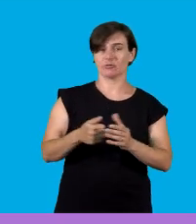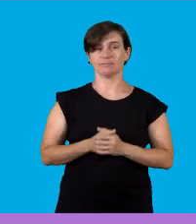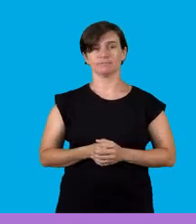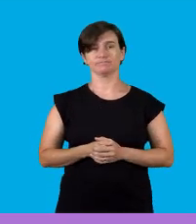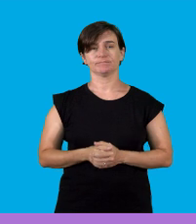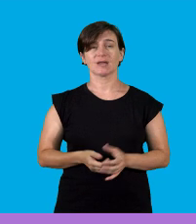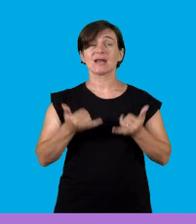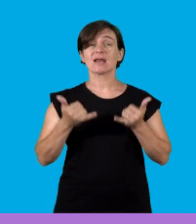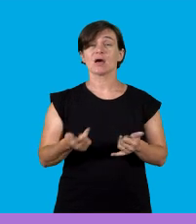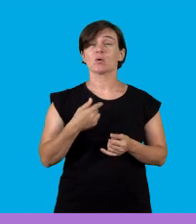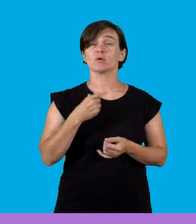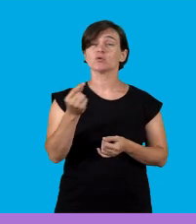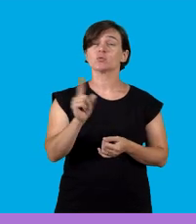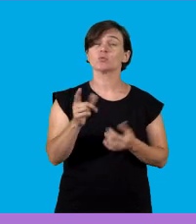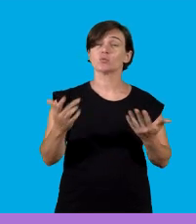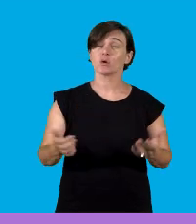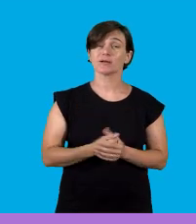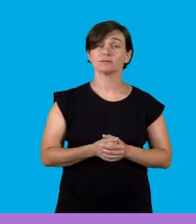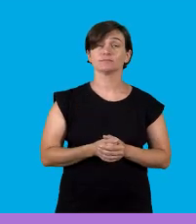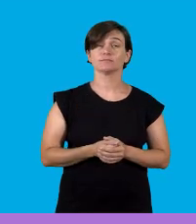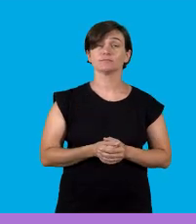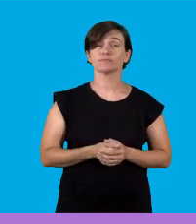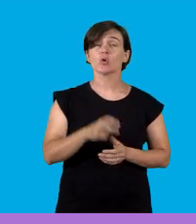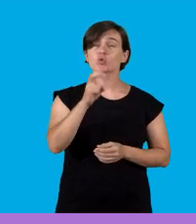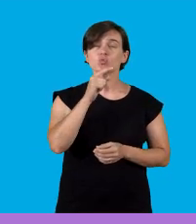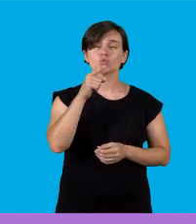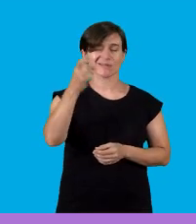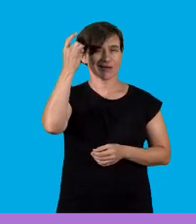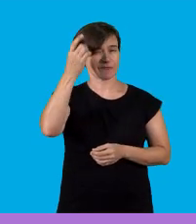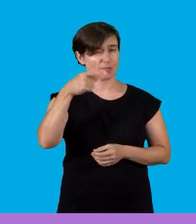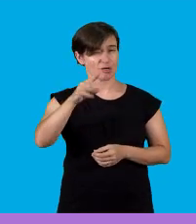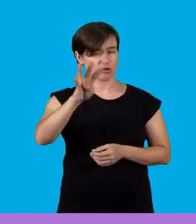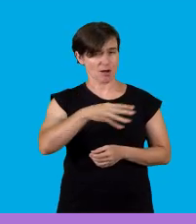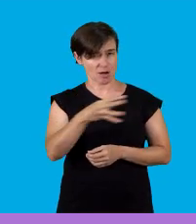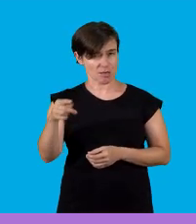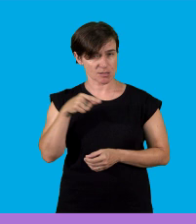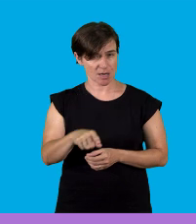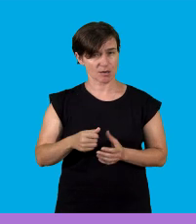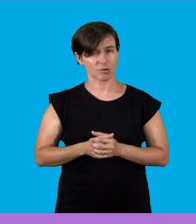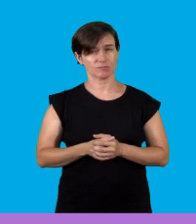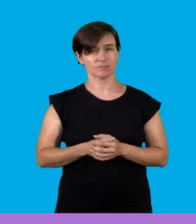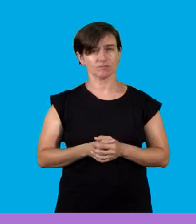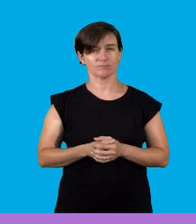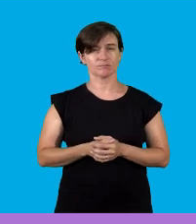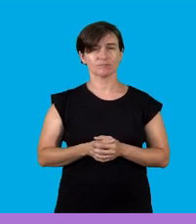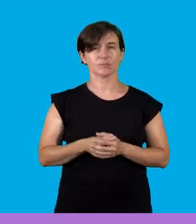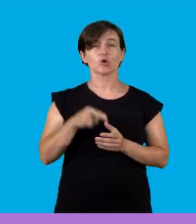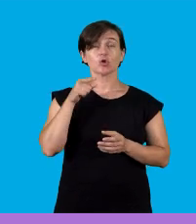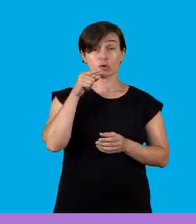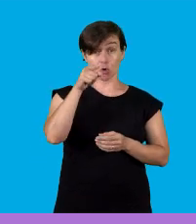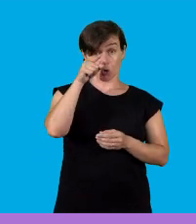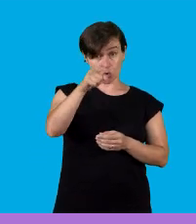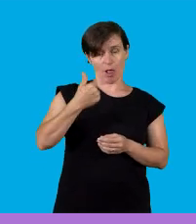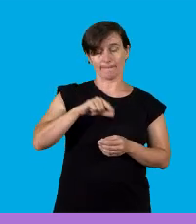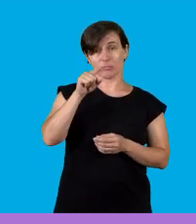lesson. Guys, now we'll be looking at our question that says, use the information in the table below to draw